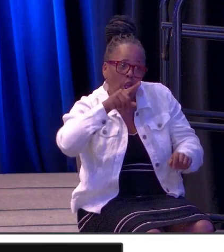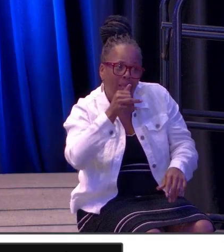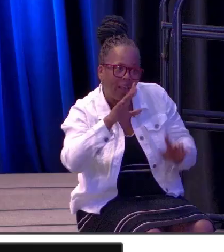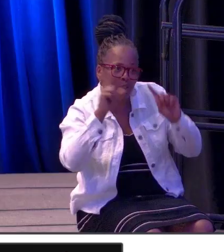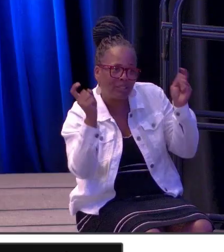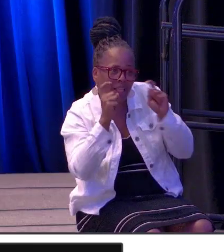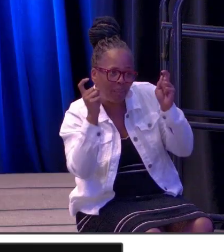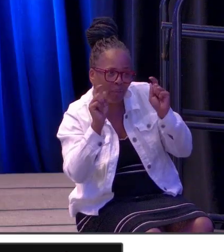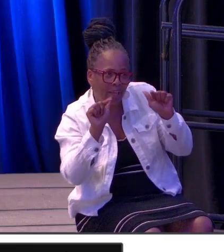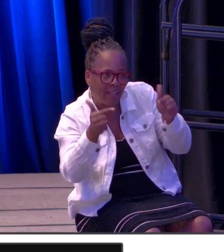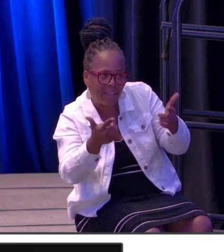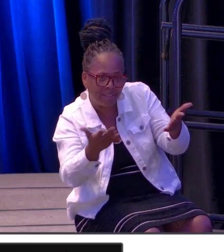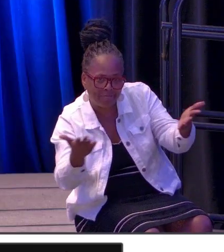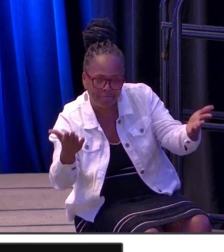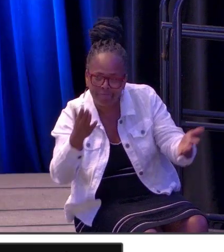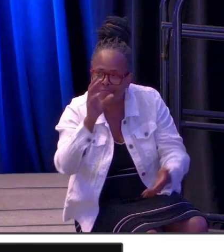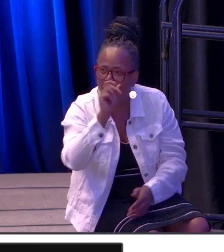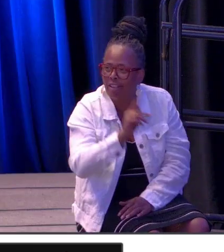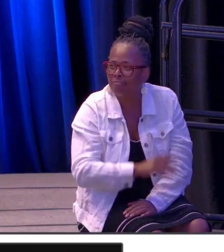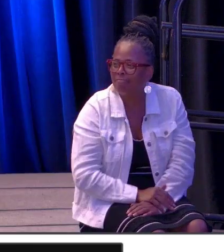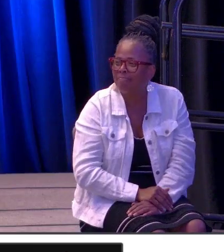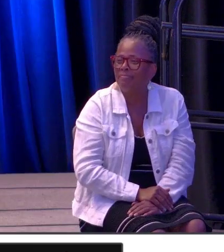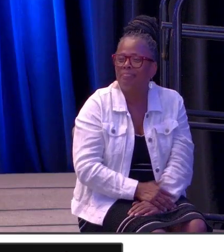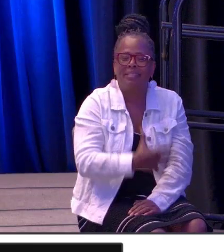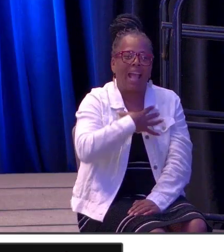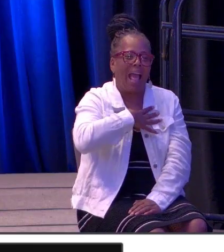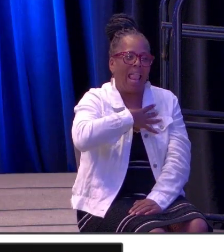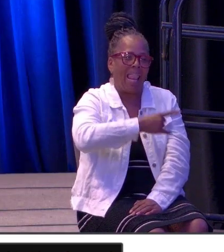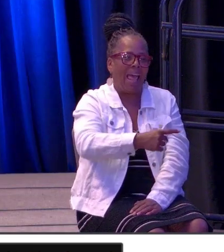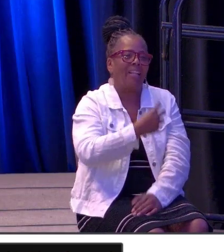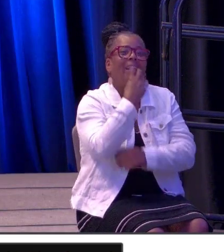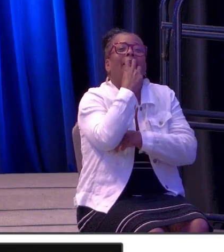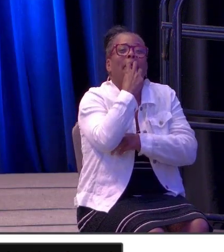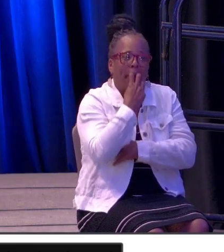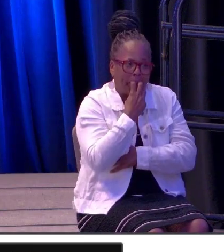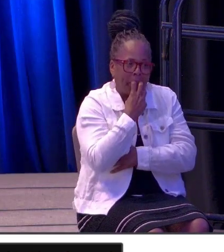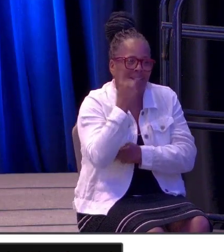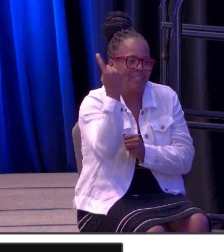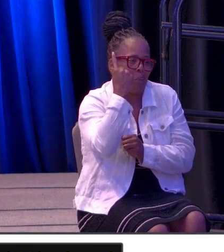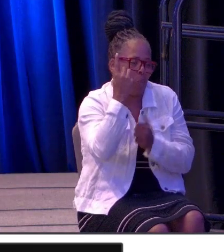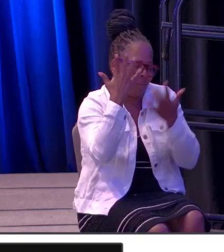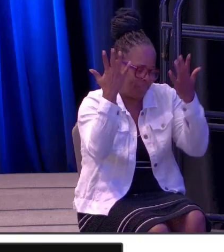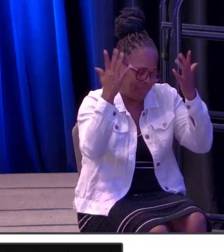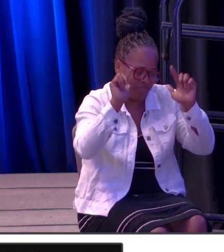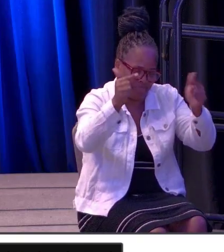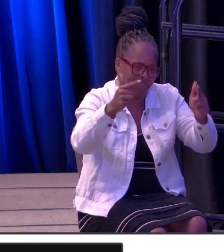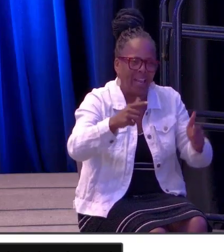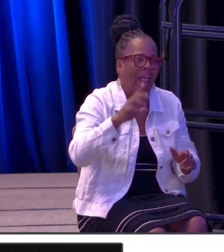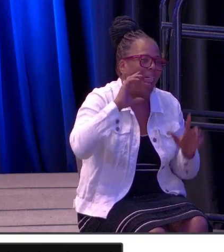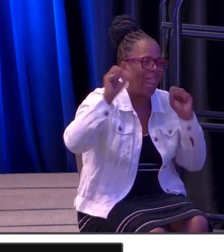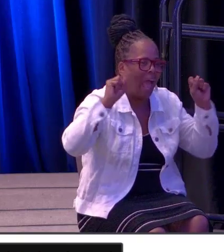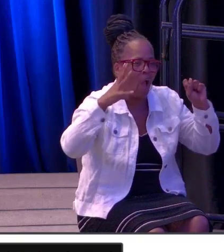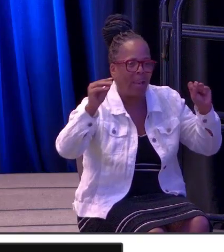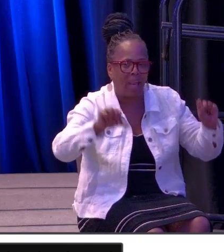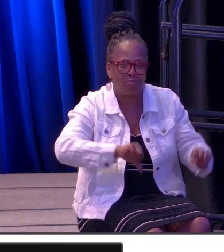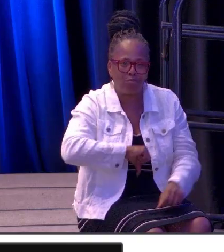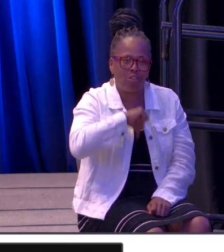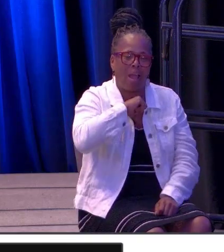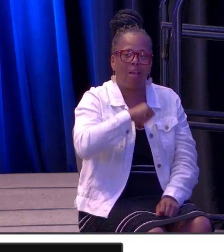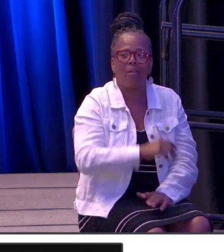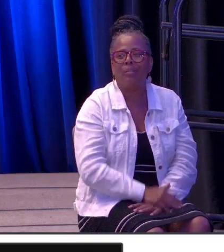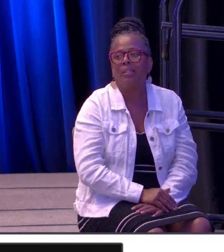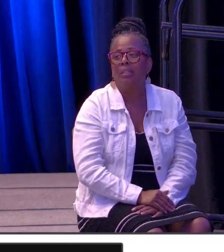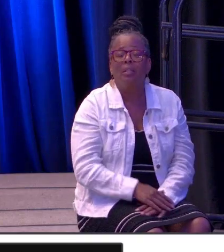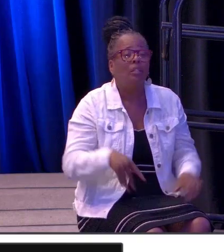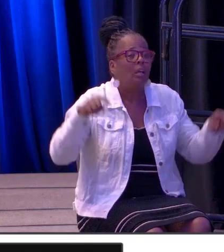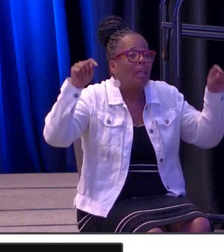Yay! There you go. I like a loud crowd. All right, so this is our dance floor,